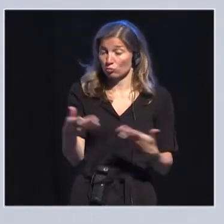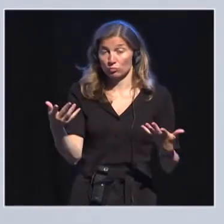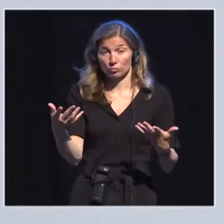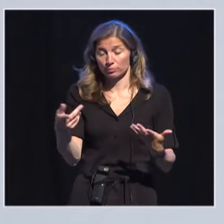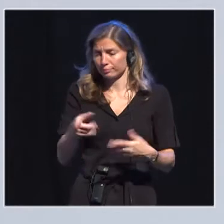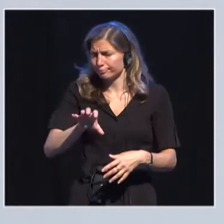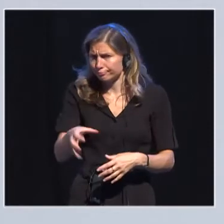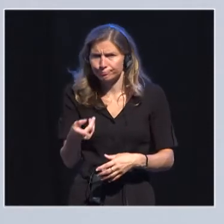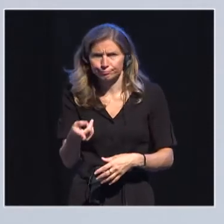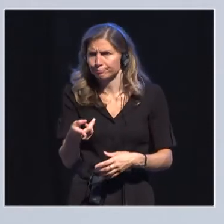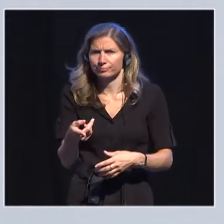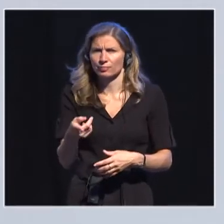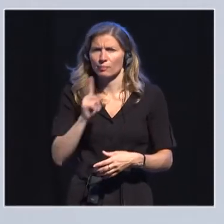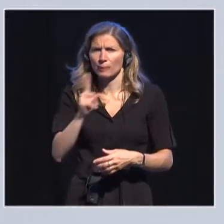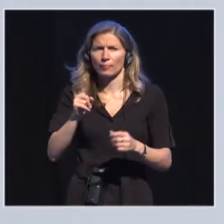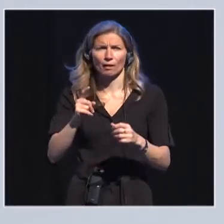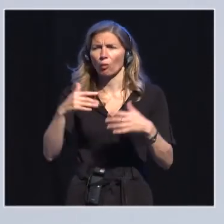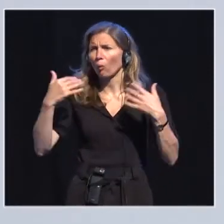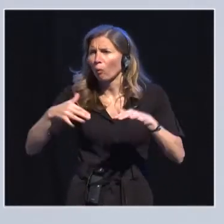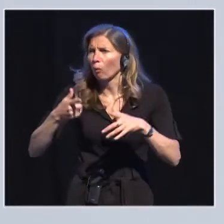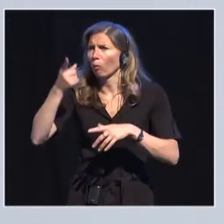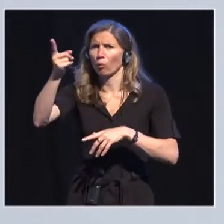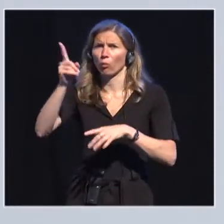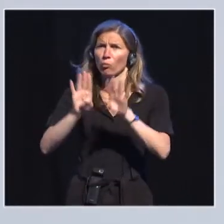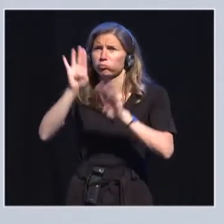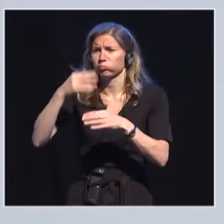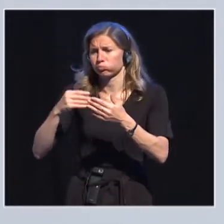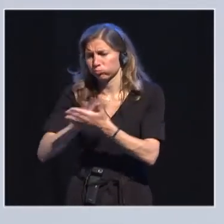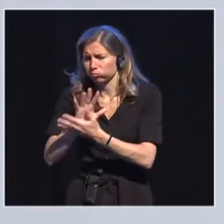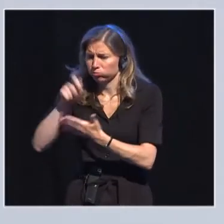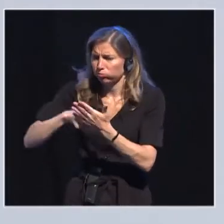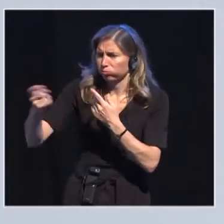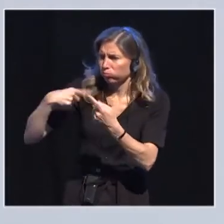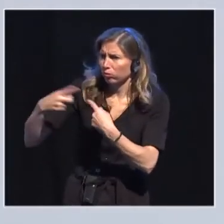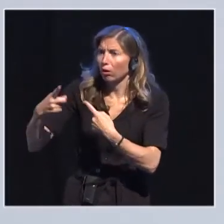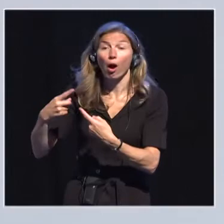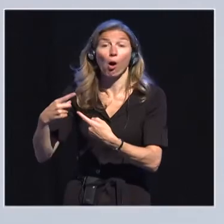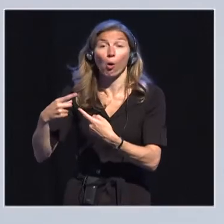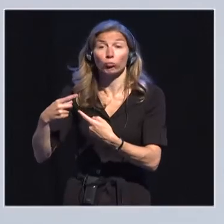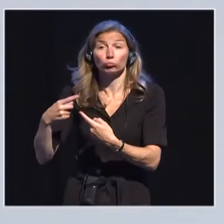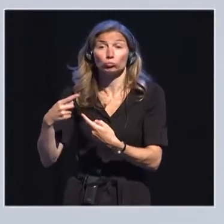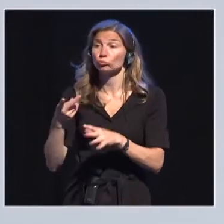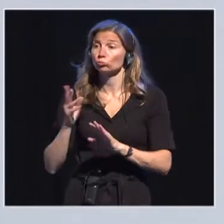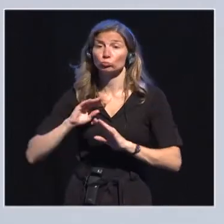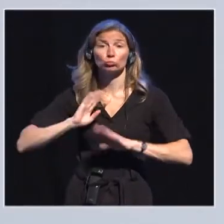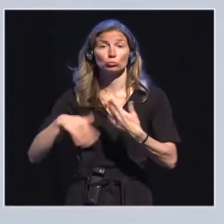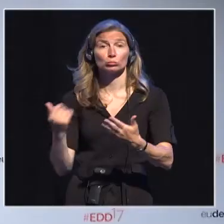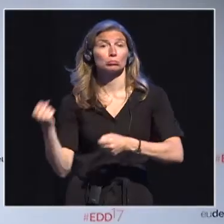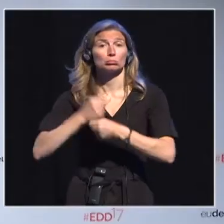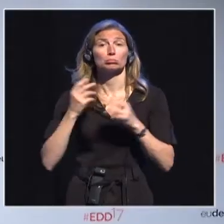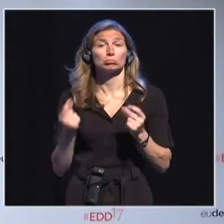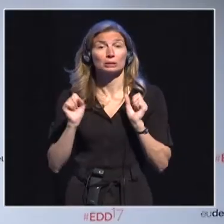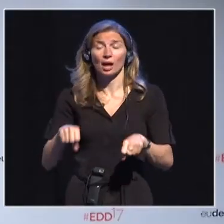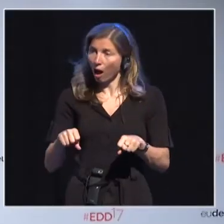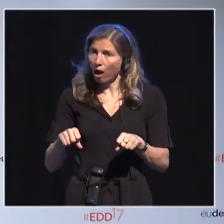a deep-rooted bureaucracy, that's great. It's a wonderful opportunity because you can afford to do the jump. And